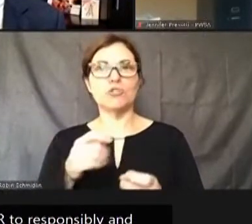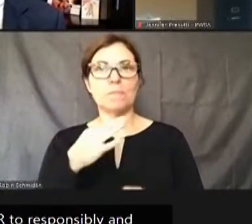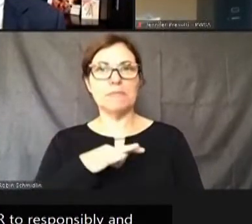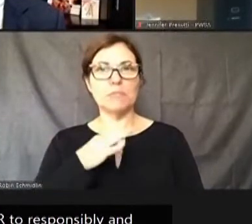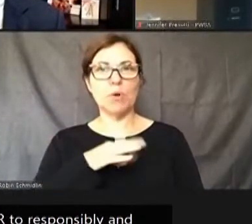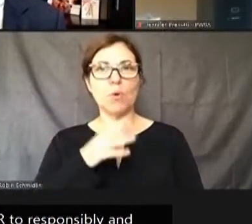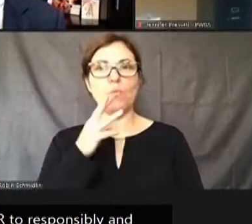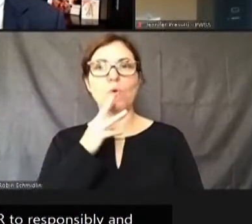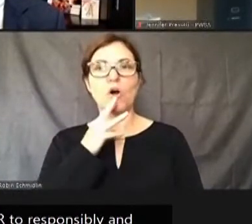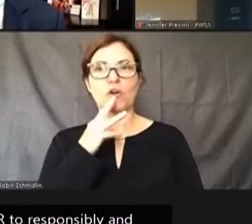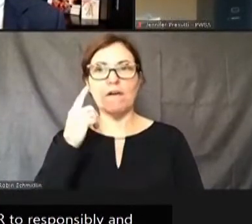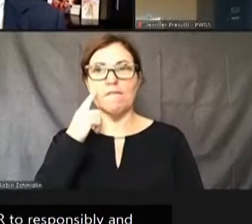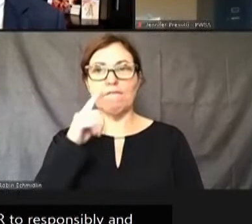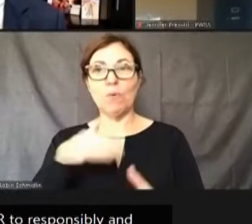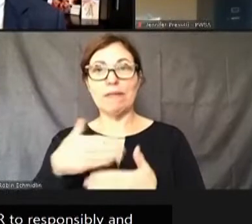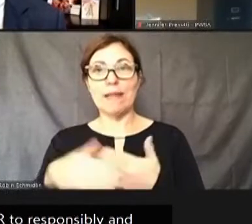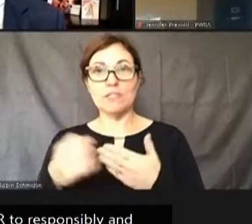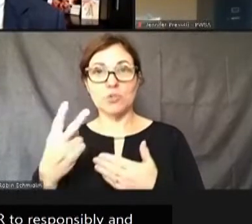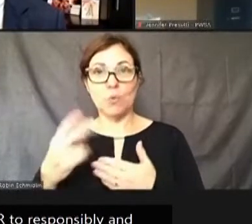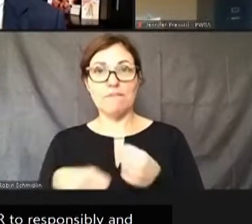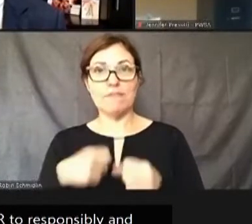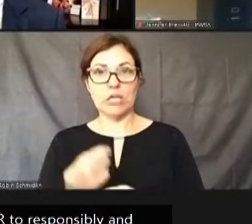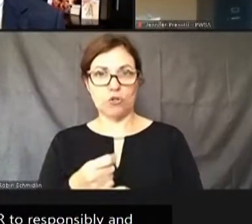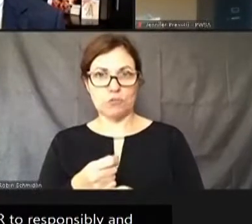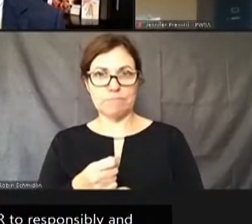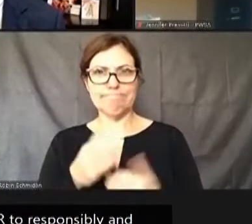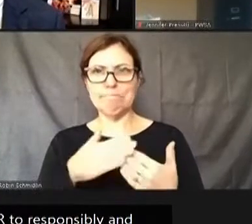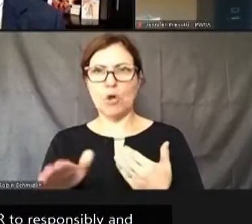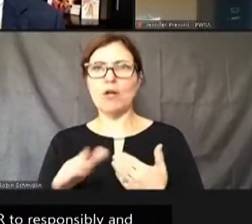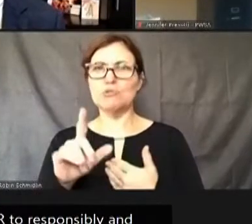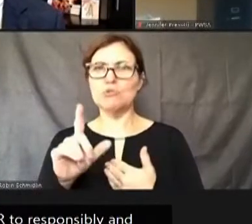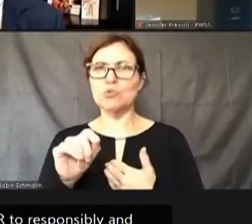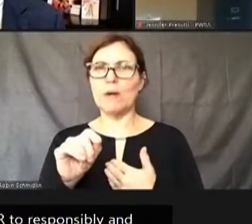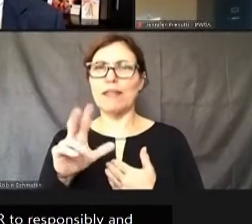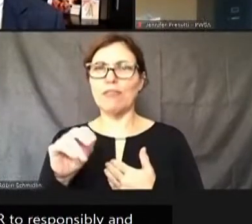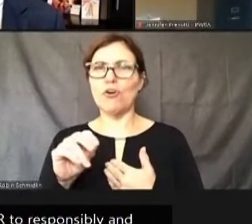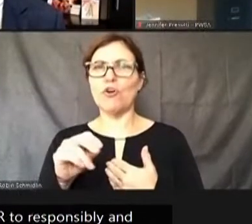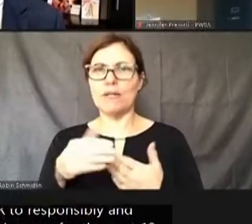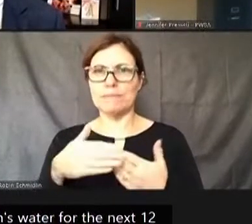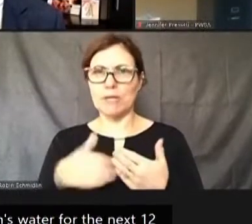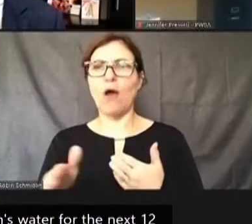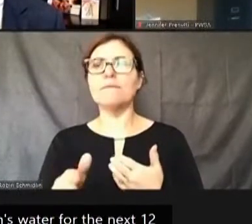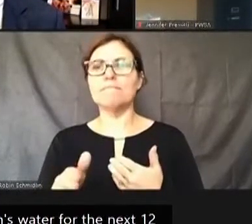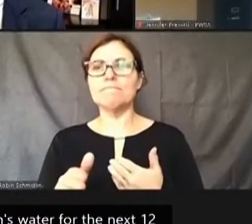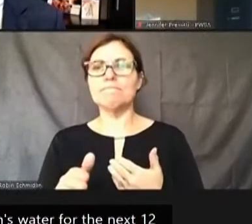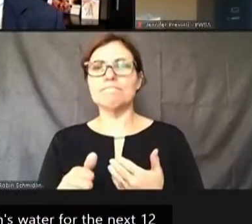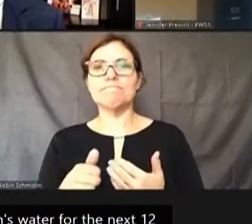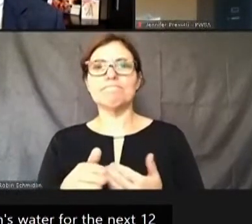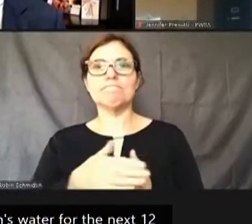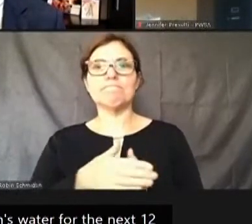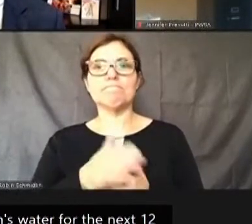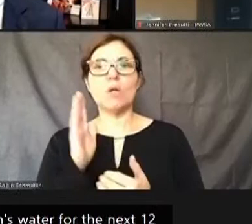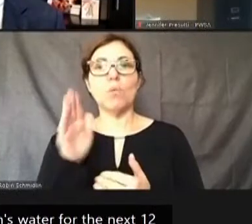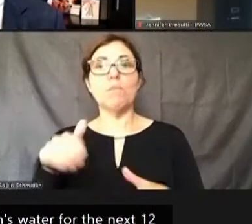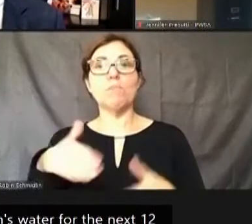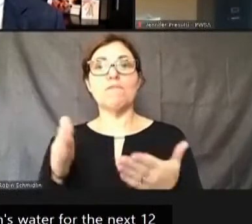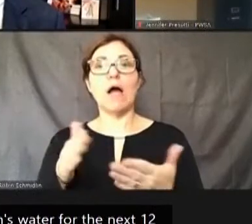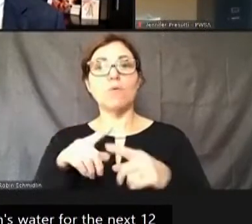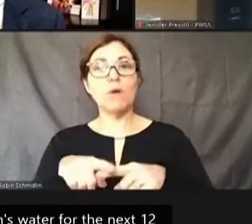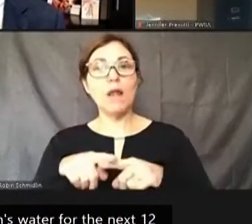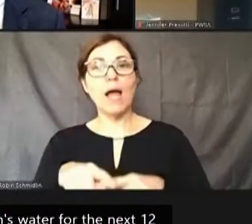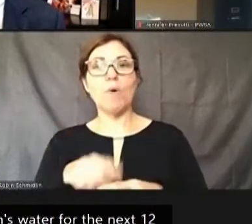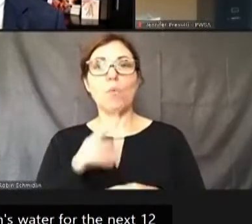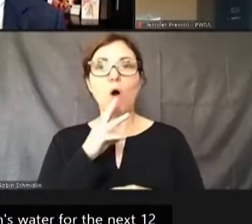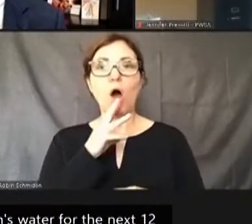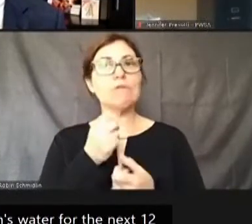well beyond 2030, to provide reliable water, safe, reliable water for 24/7, 365